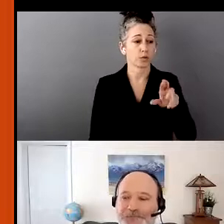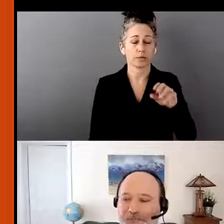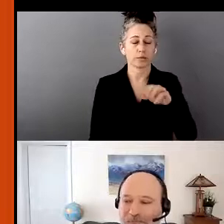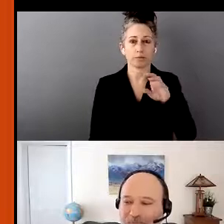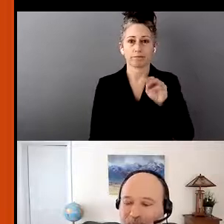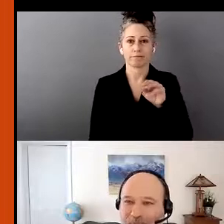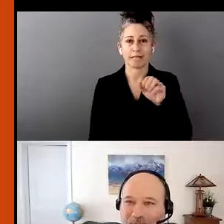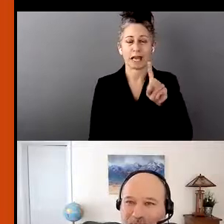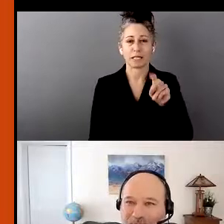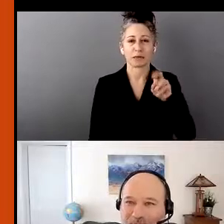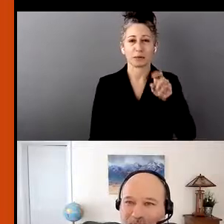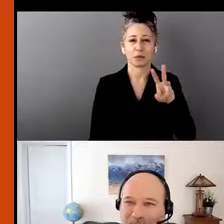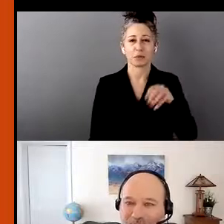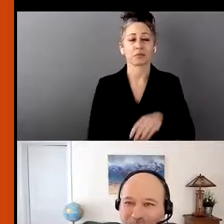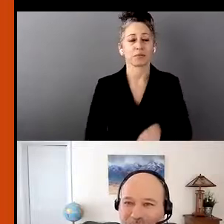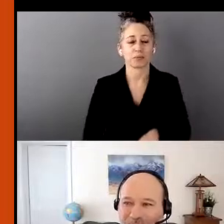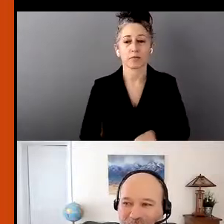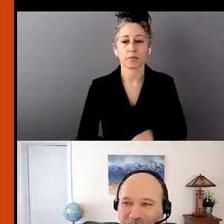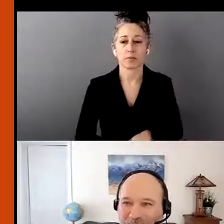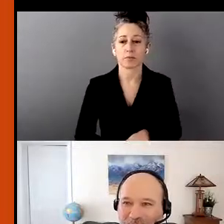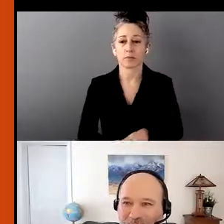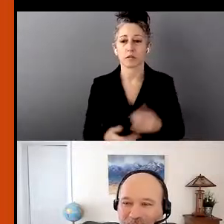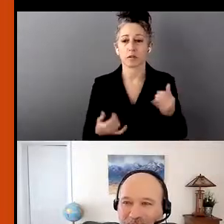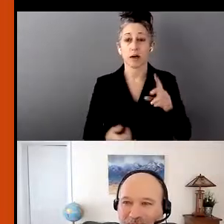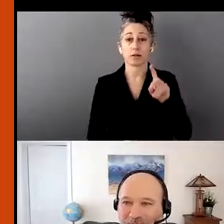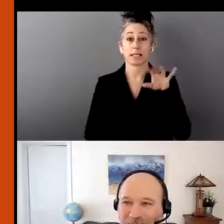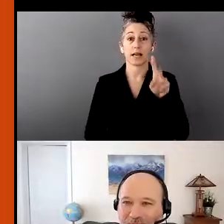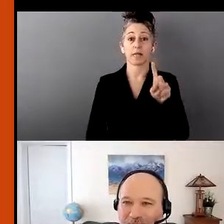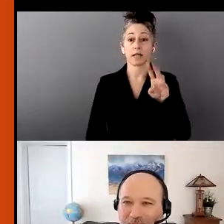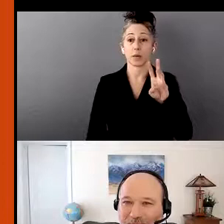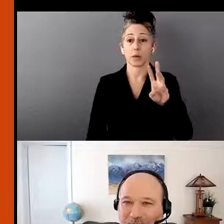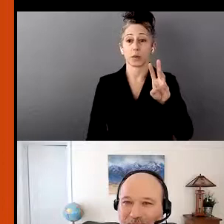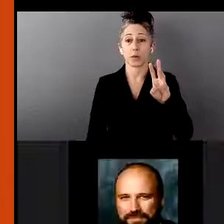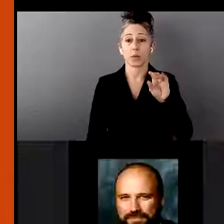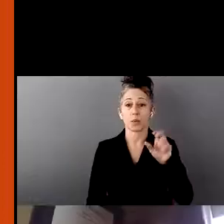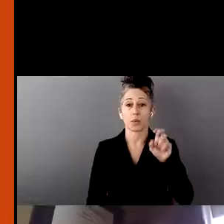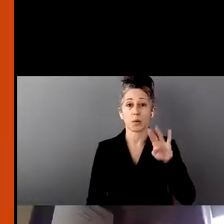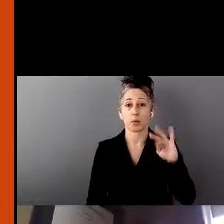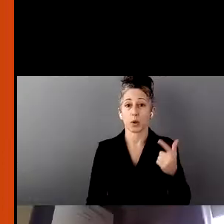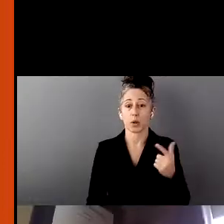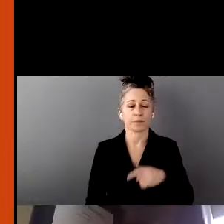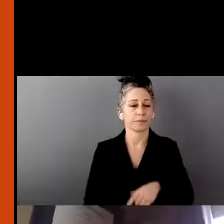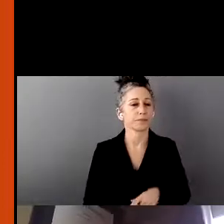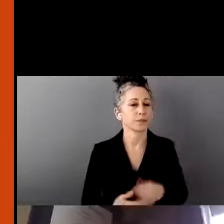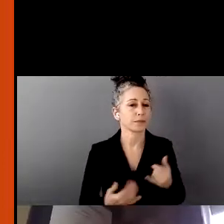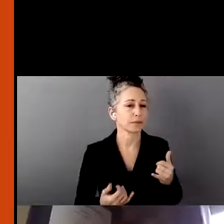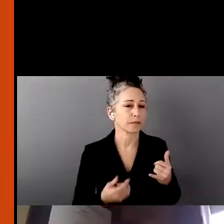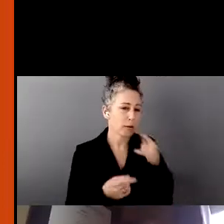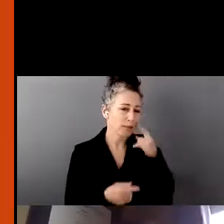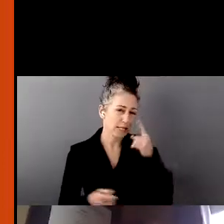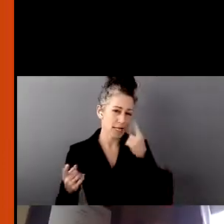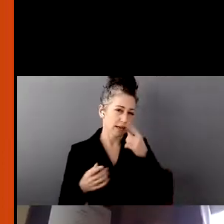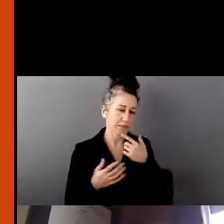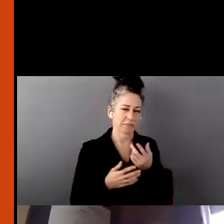Great. So I'm going to take this one, something David and I worked on together, and I was thinking of a quote that